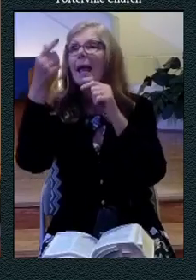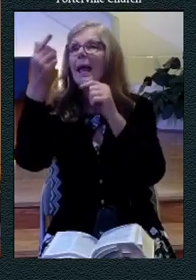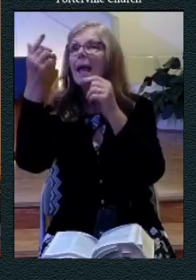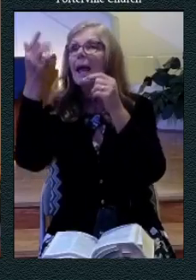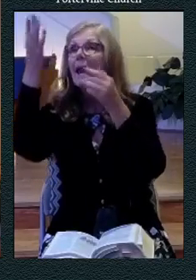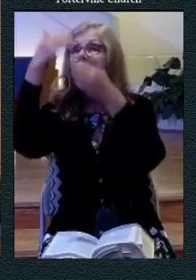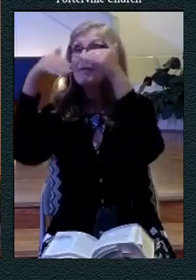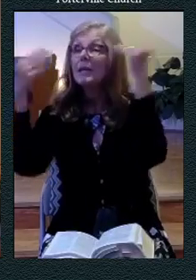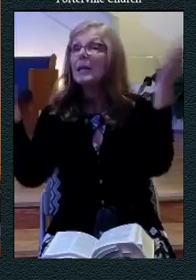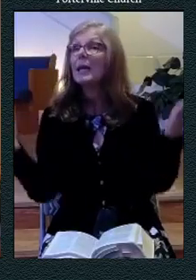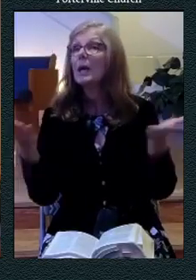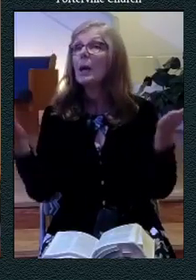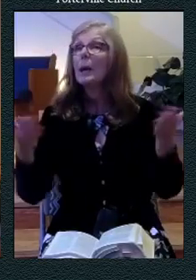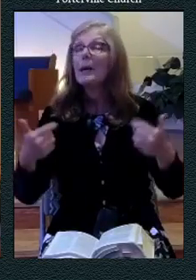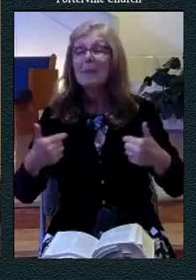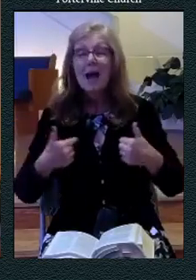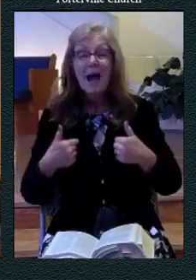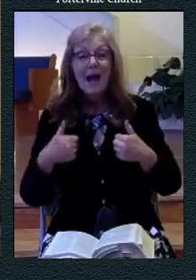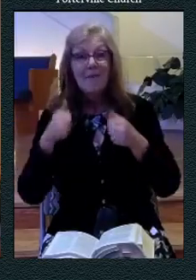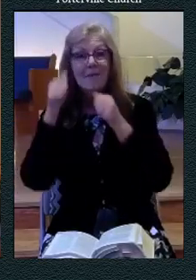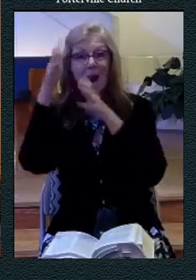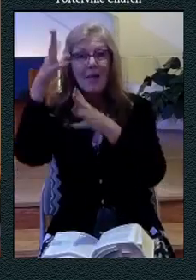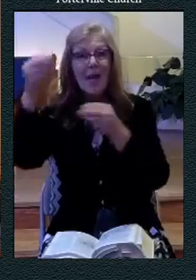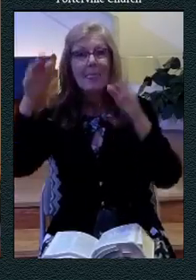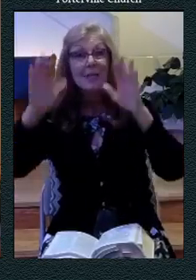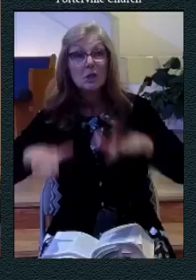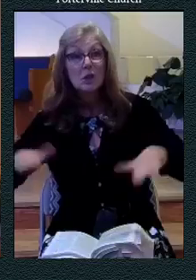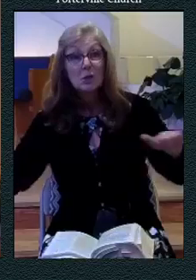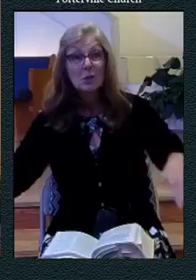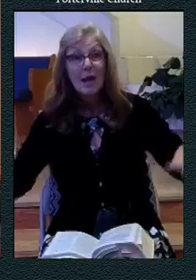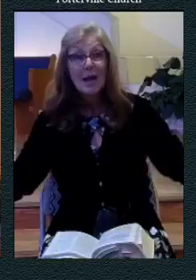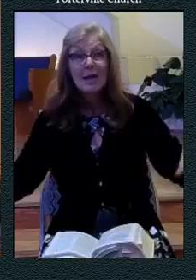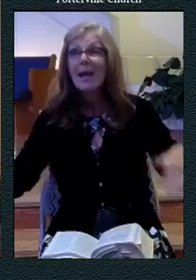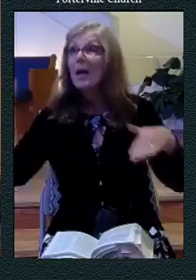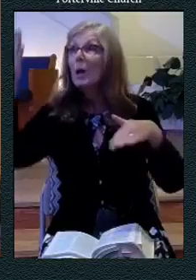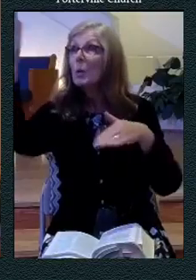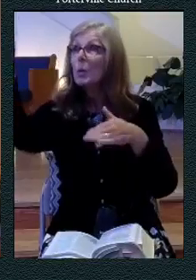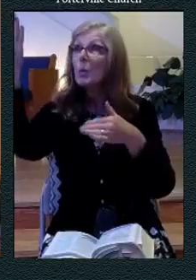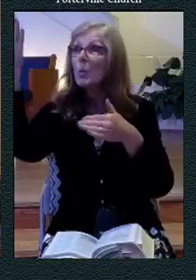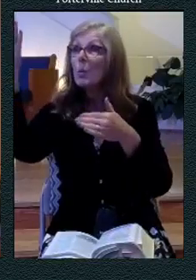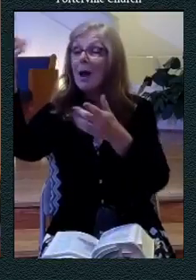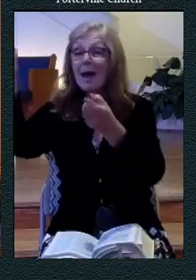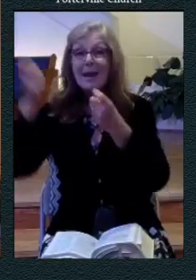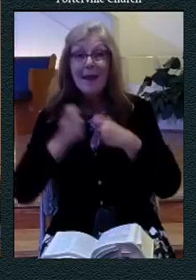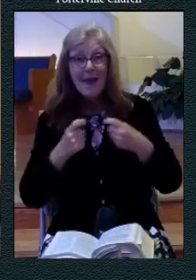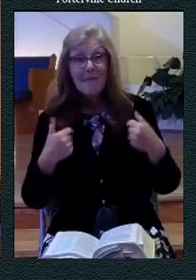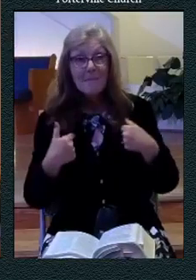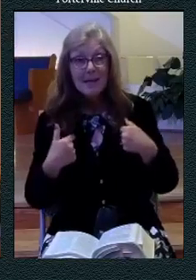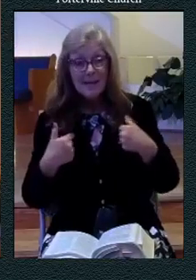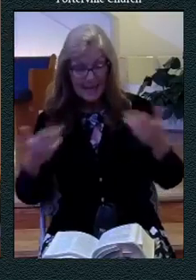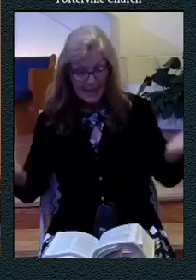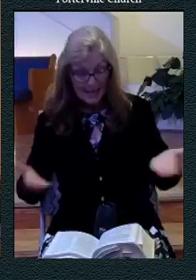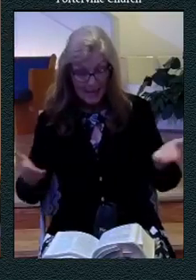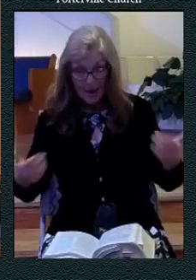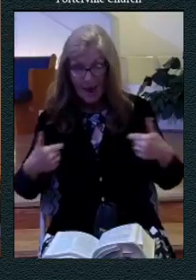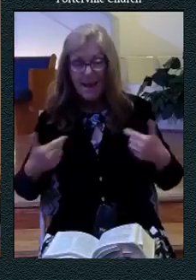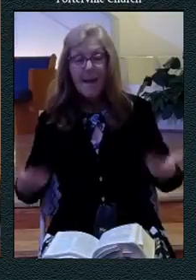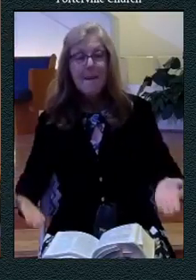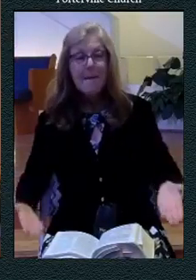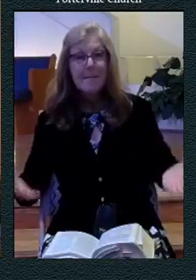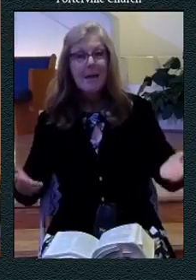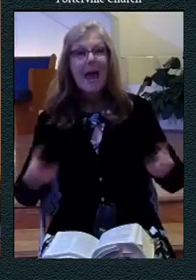Father, and the children that you have given me. Here am I and the children you have given